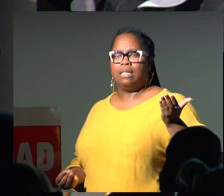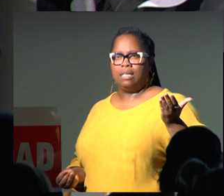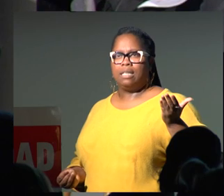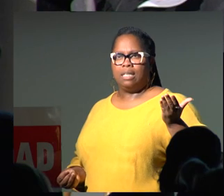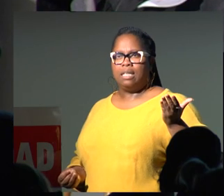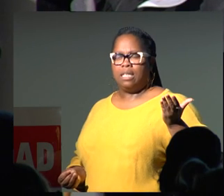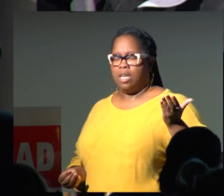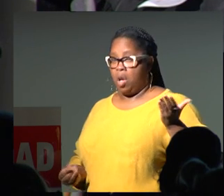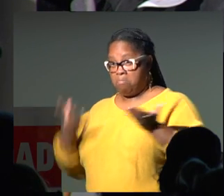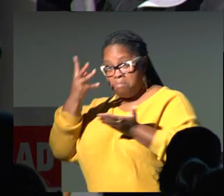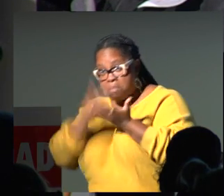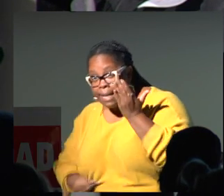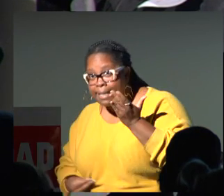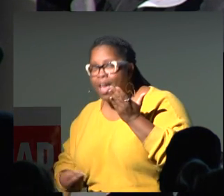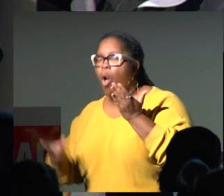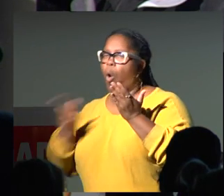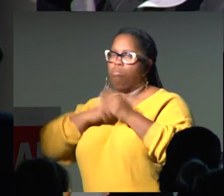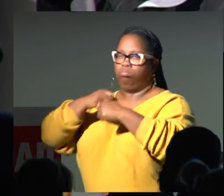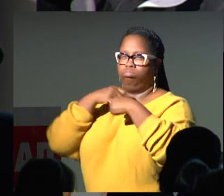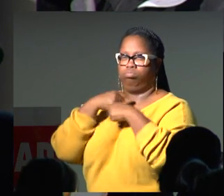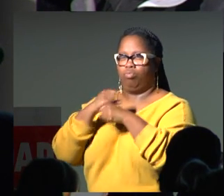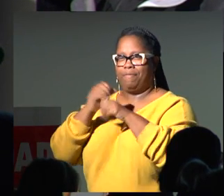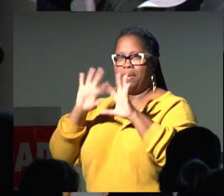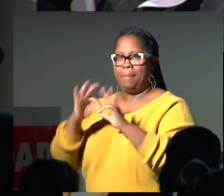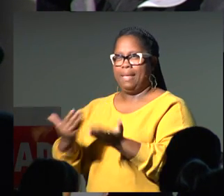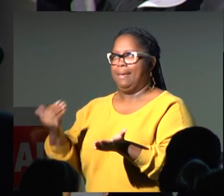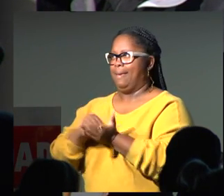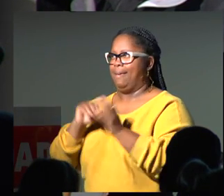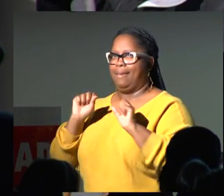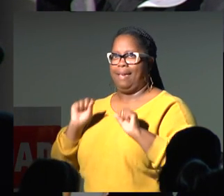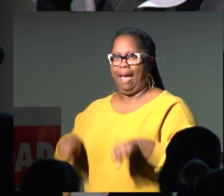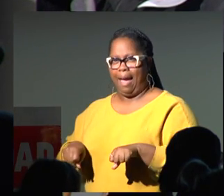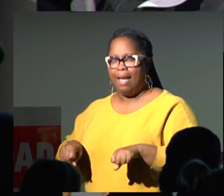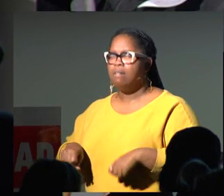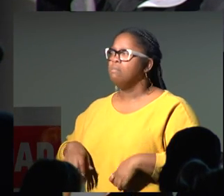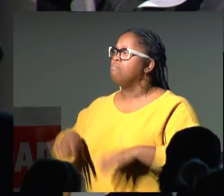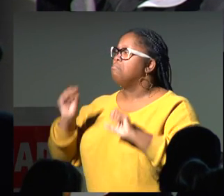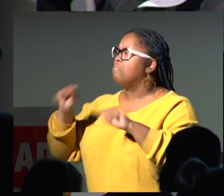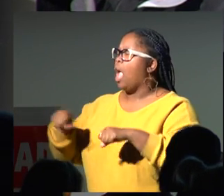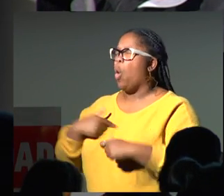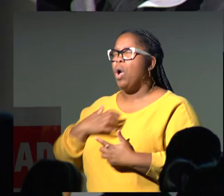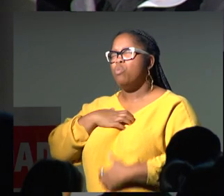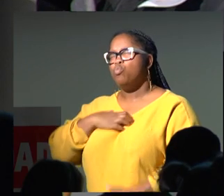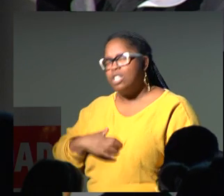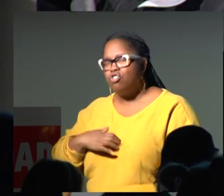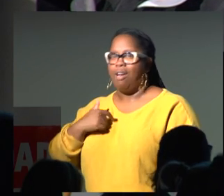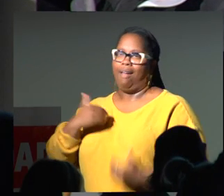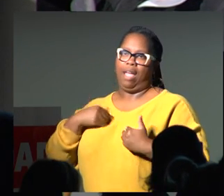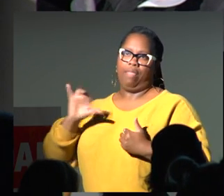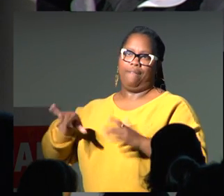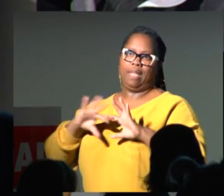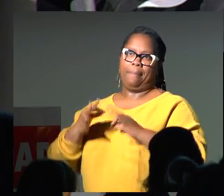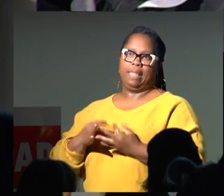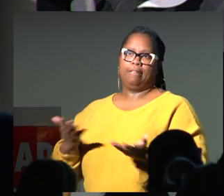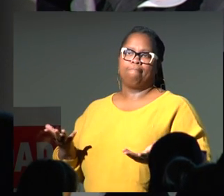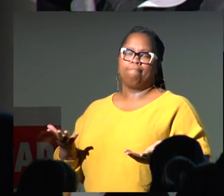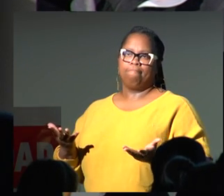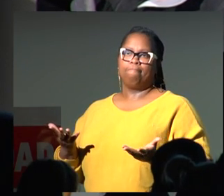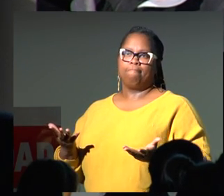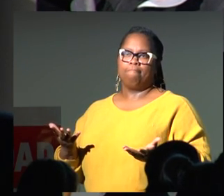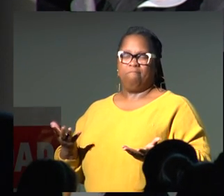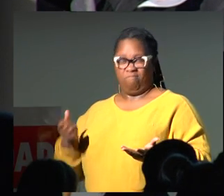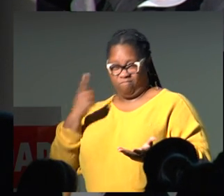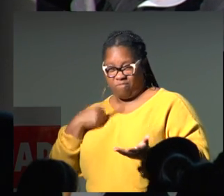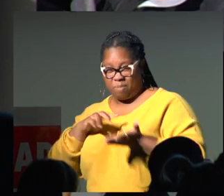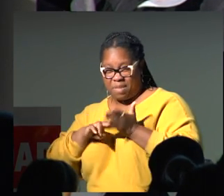get to recreate them again. And I get to recreate a family I wish I had. See what I'm